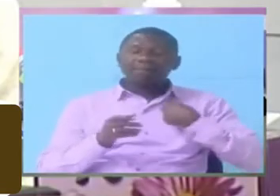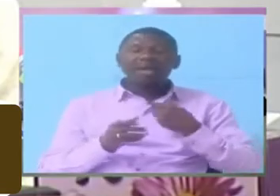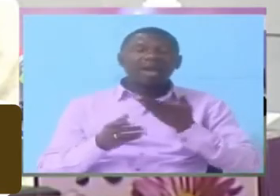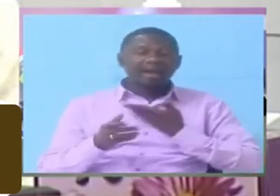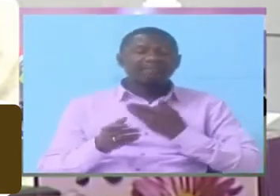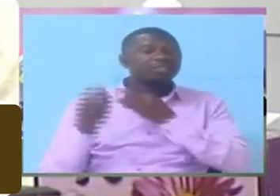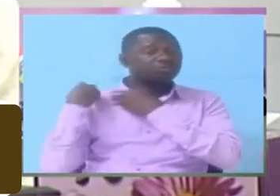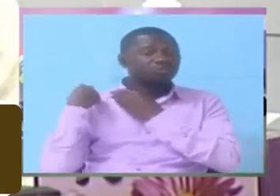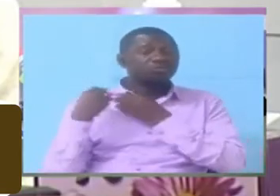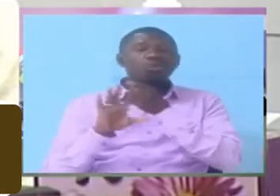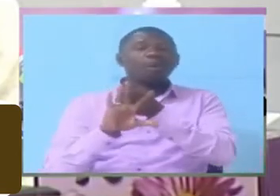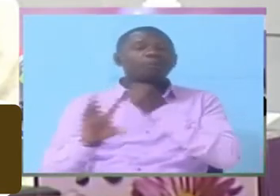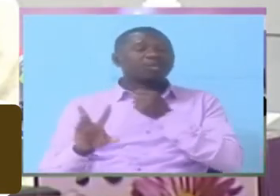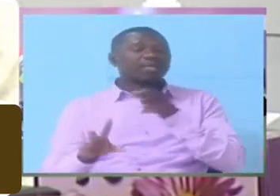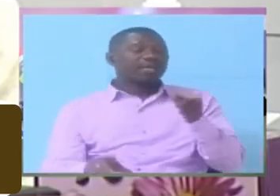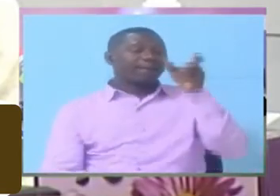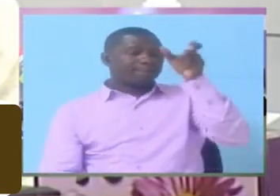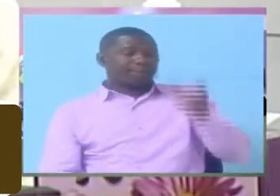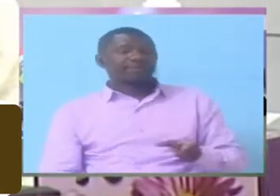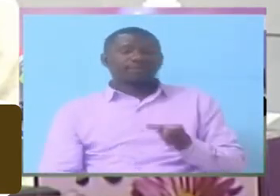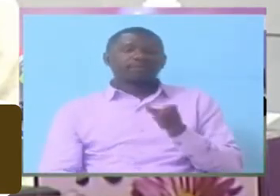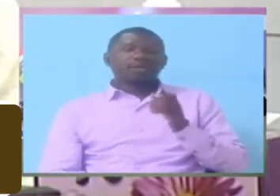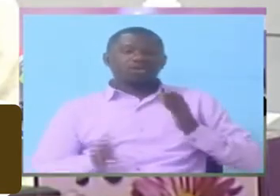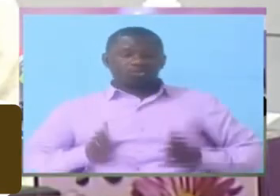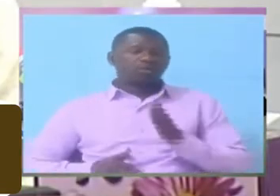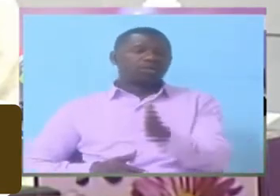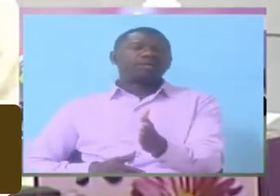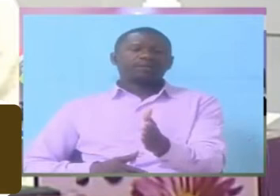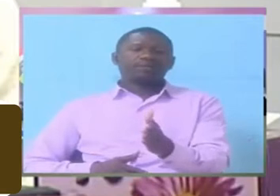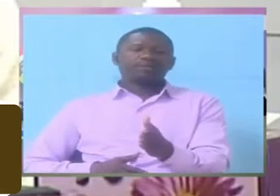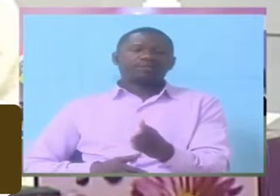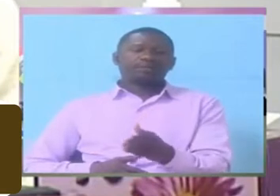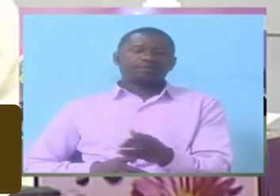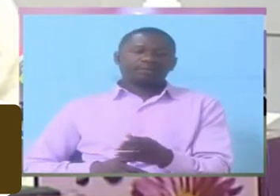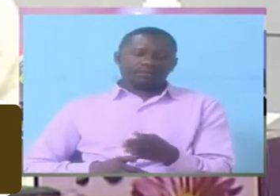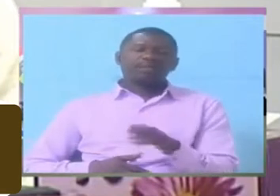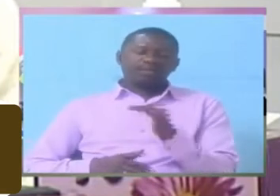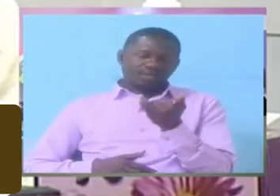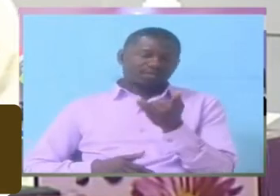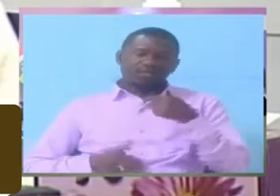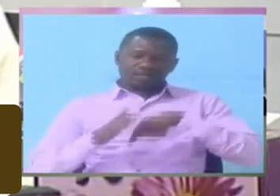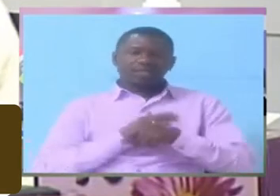that. I mean, Tandy Jawalan Yindiko, Nimari Nantoni and Yana Tankandila. In a democracy.